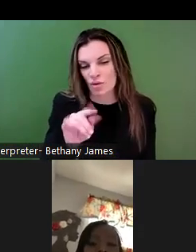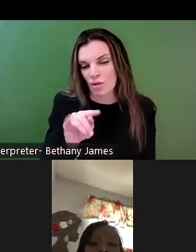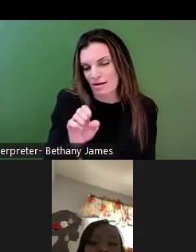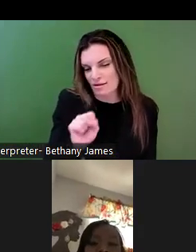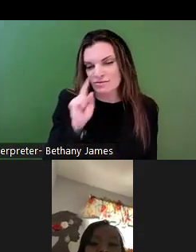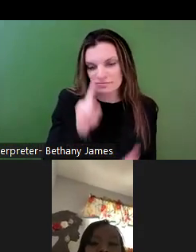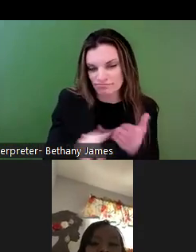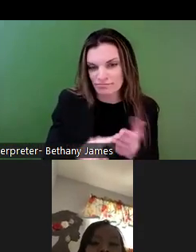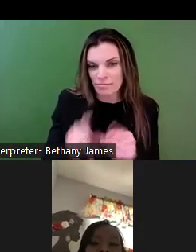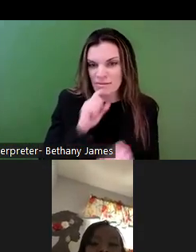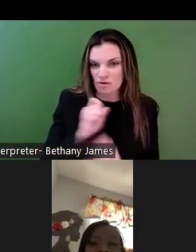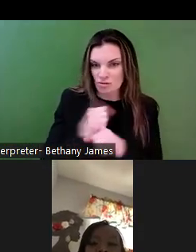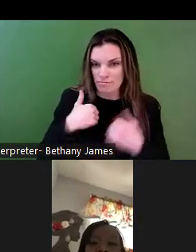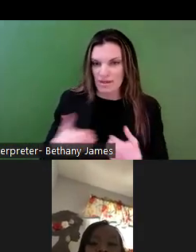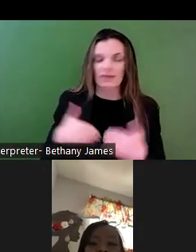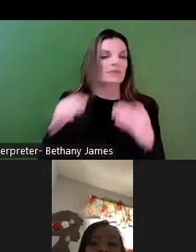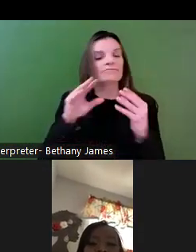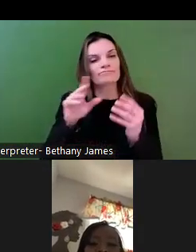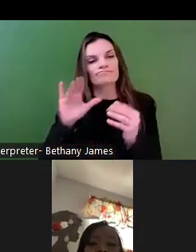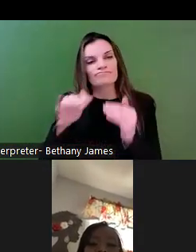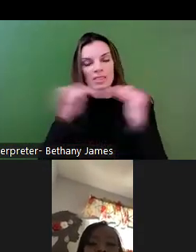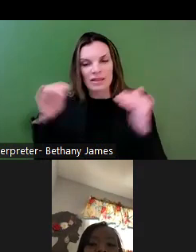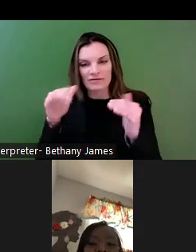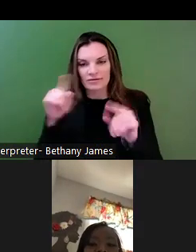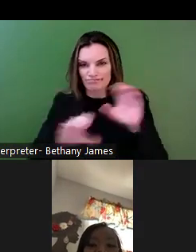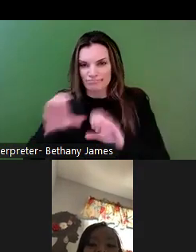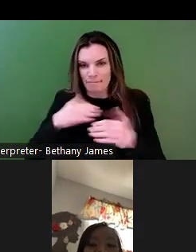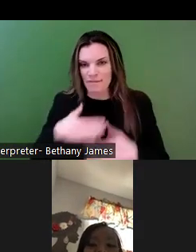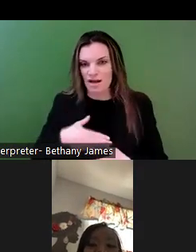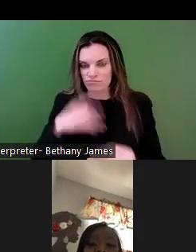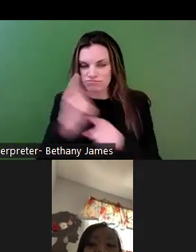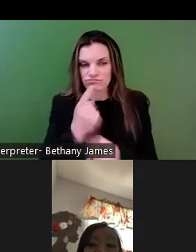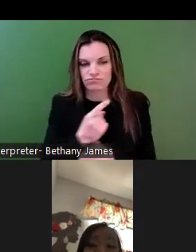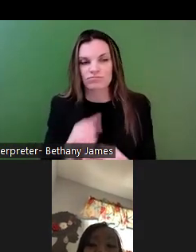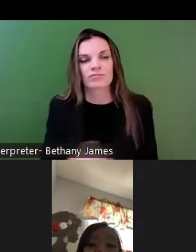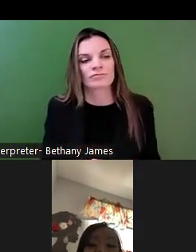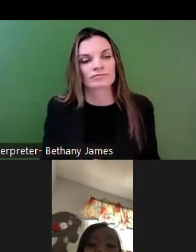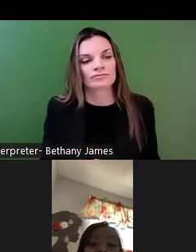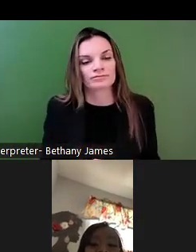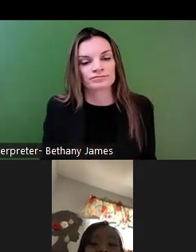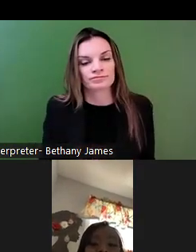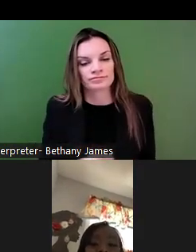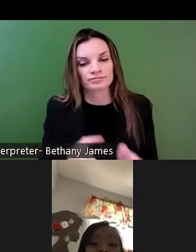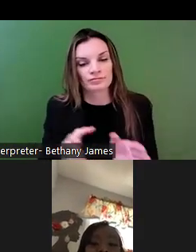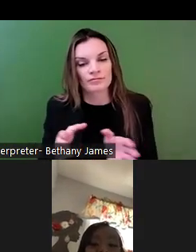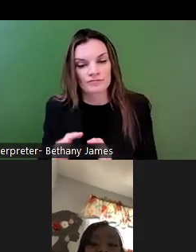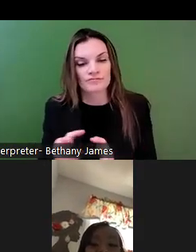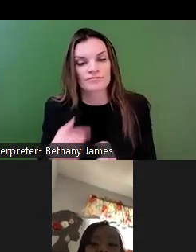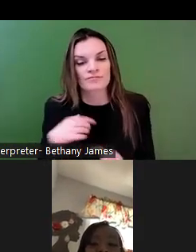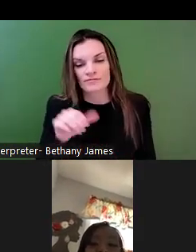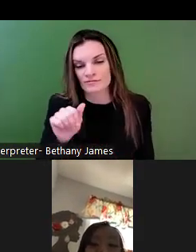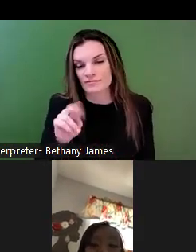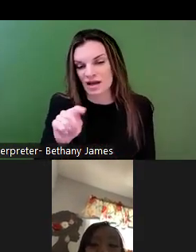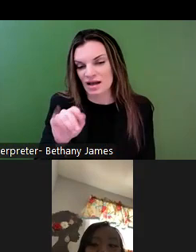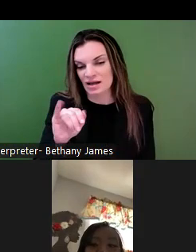little bit more about imaging. Like I said, we do those because we have to determine the treatment. Hemorrhagic strokes